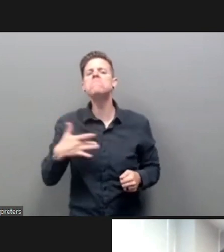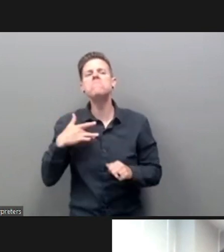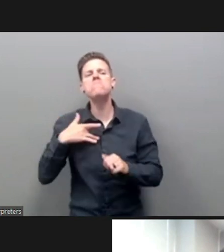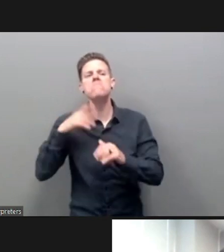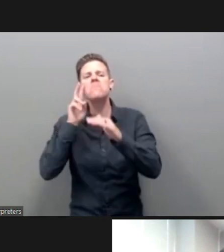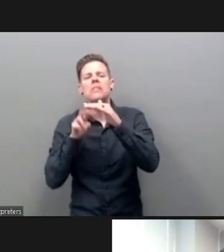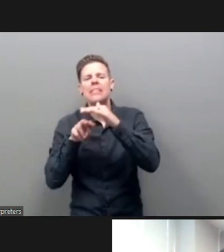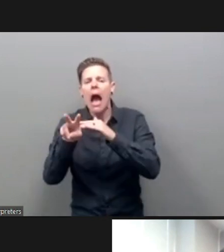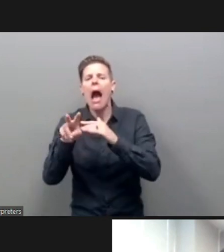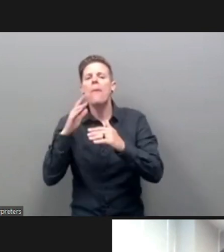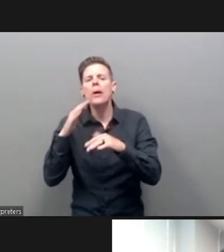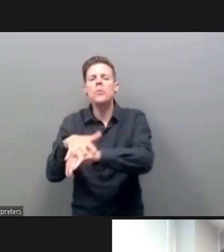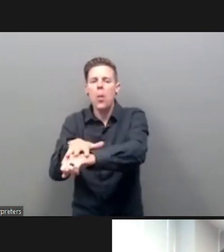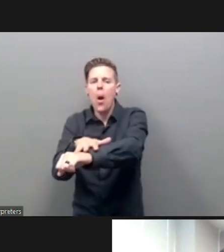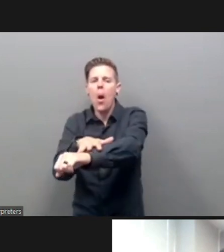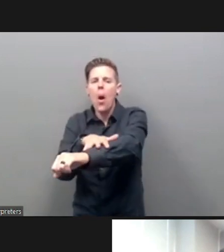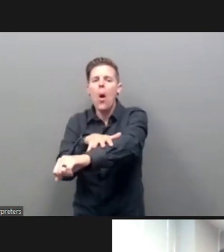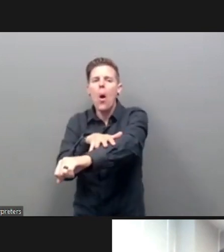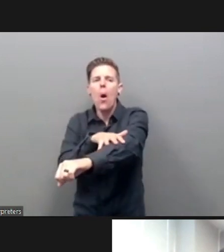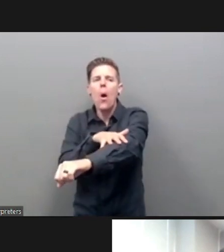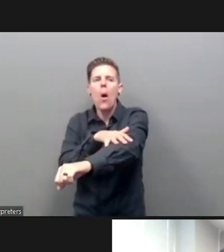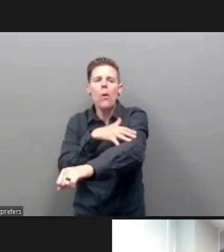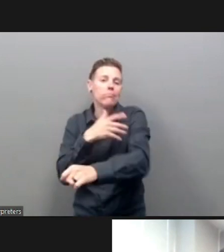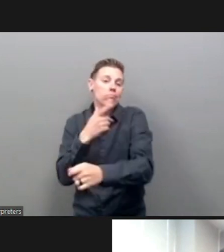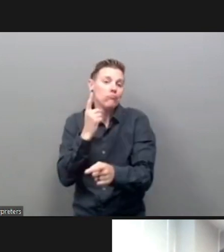of what we're seeing.